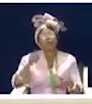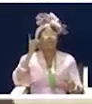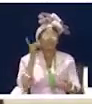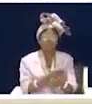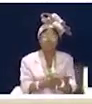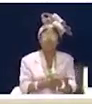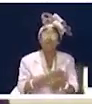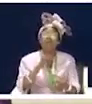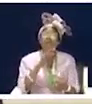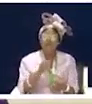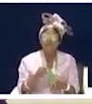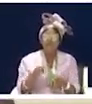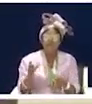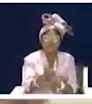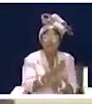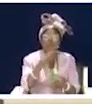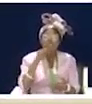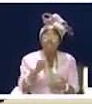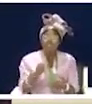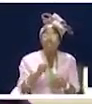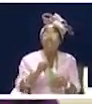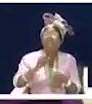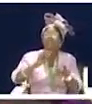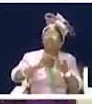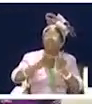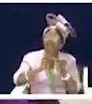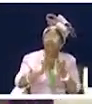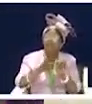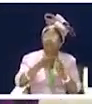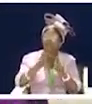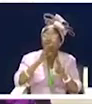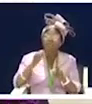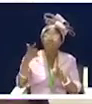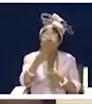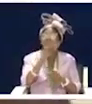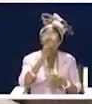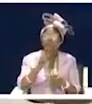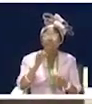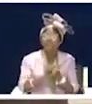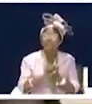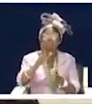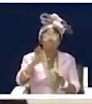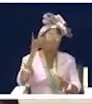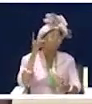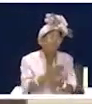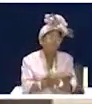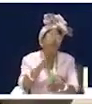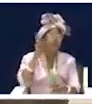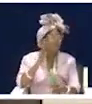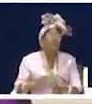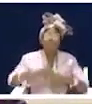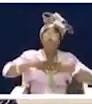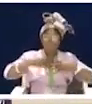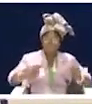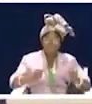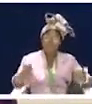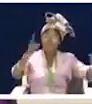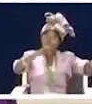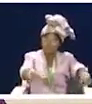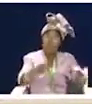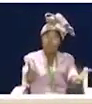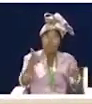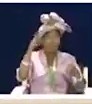to the GO's email, and I got a reply that your daughter Adeshewa will be healed and you will come here for